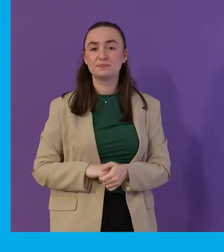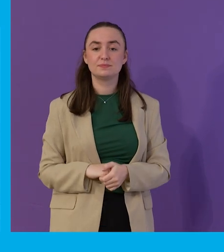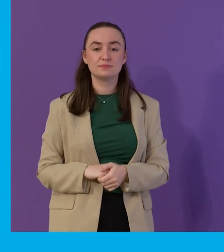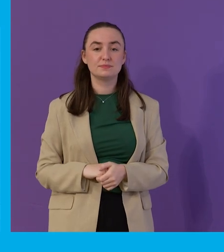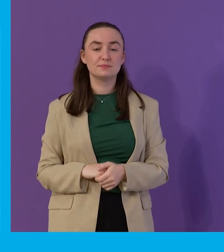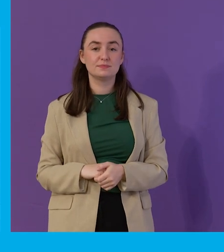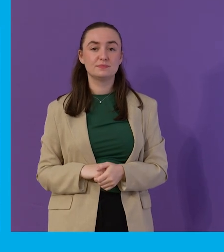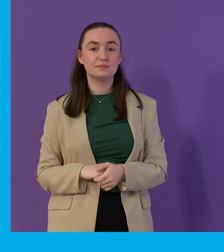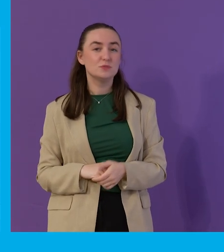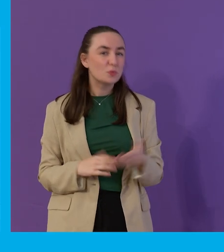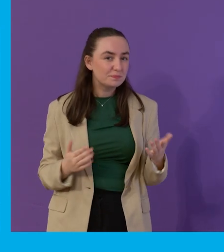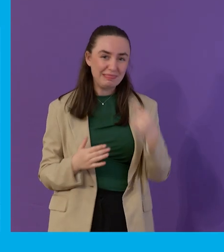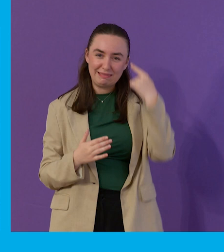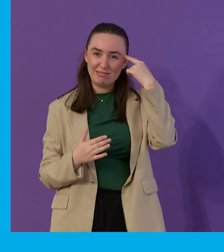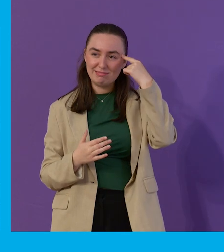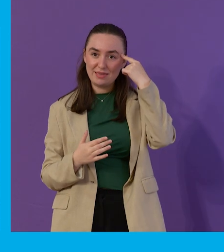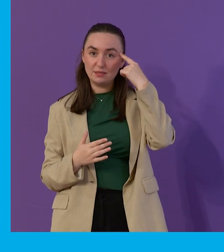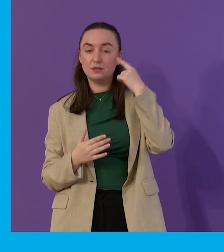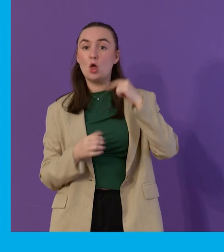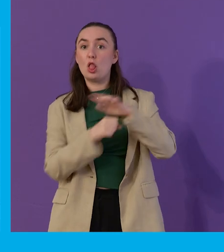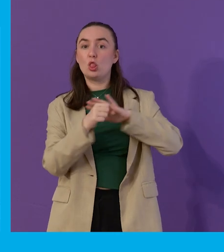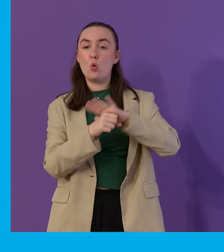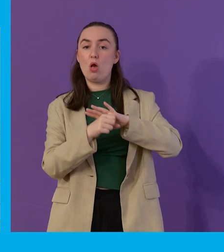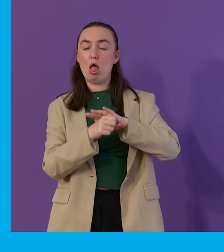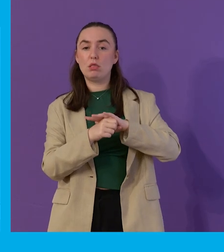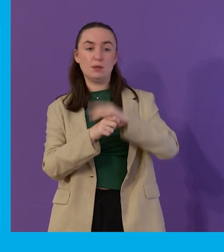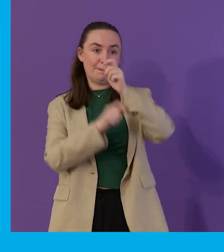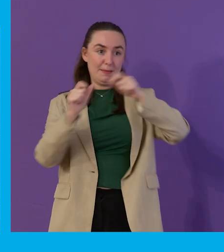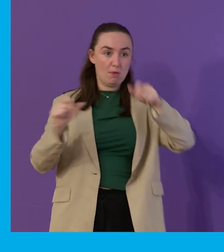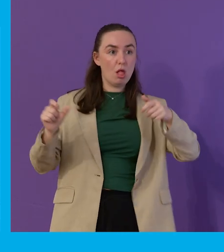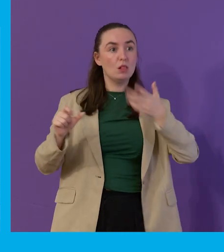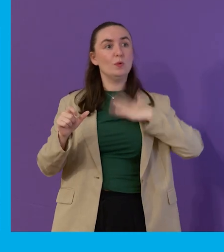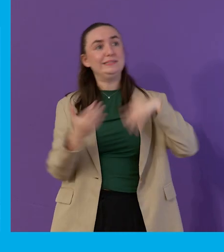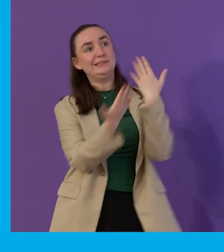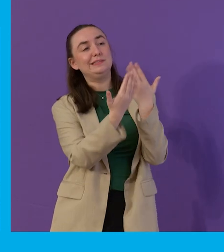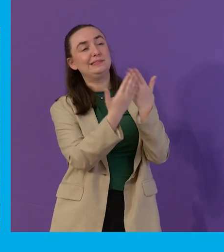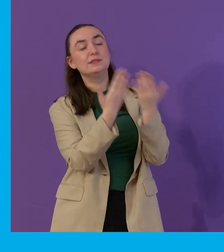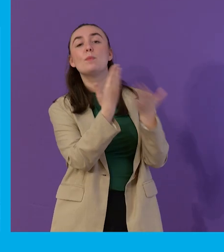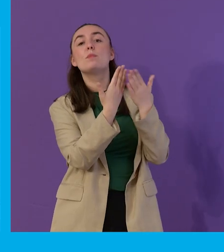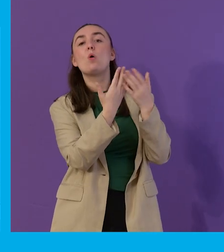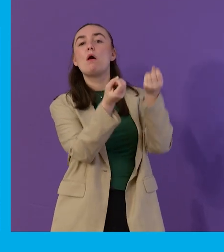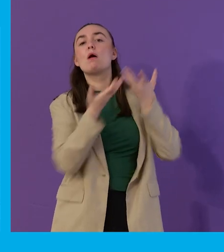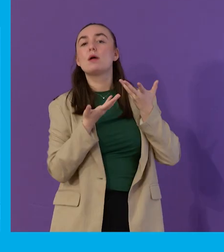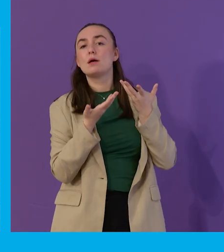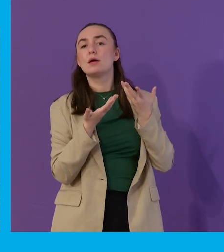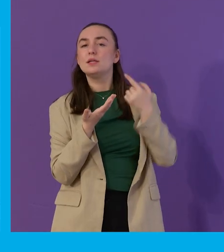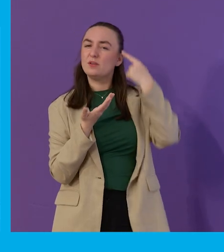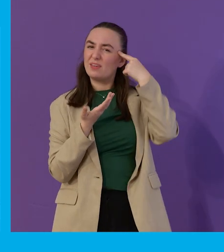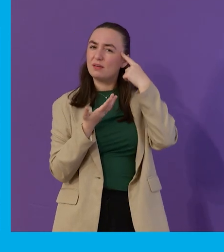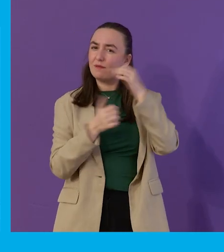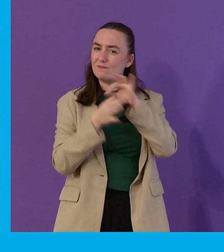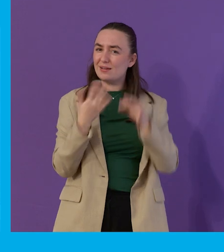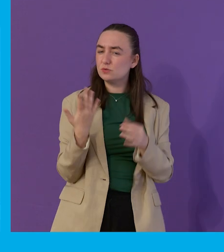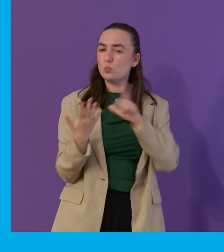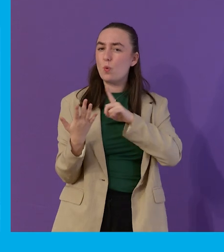we seeing a rise in demand for services provided by local governments? And what do you think the factors are that are